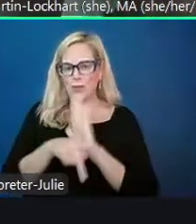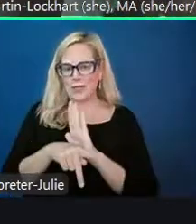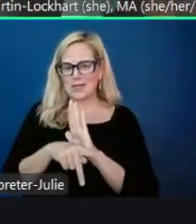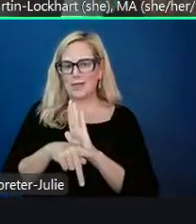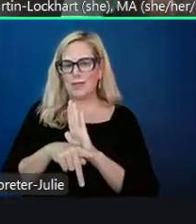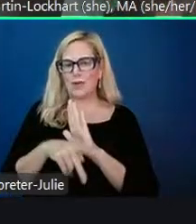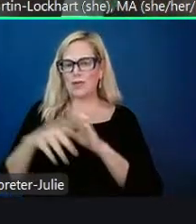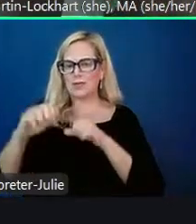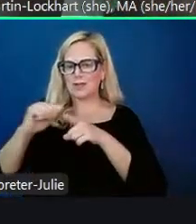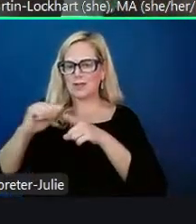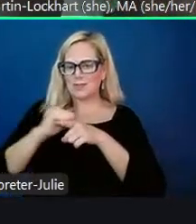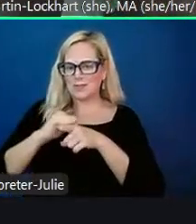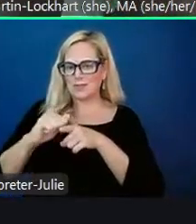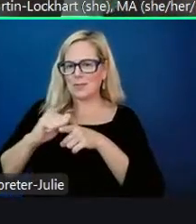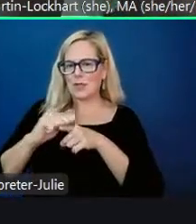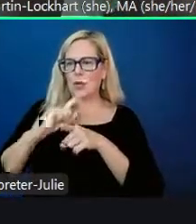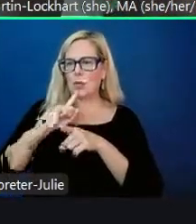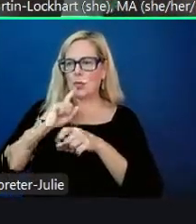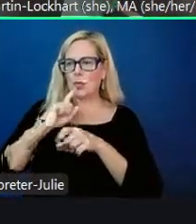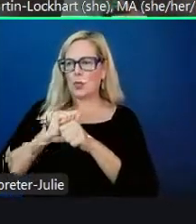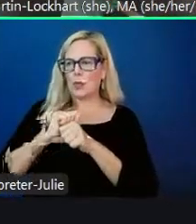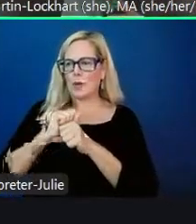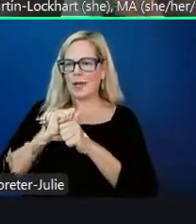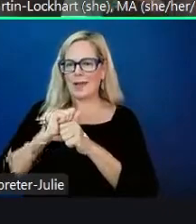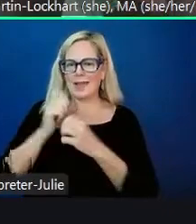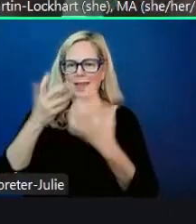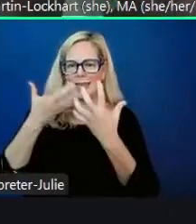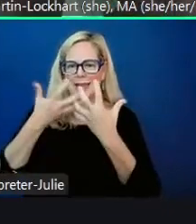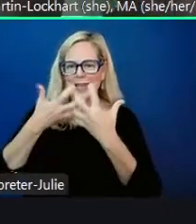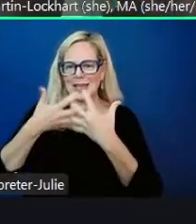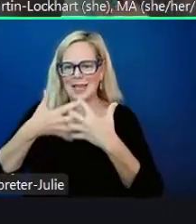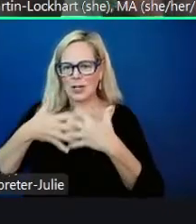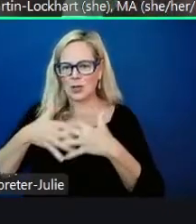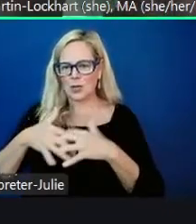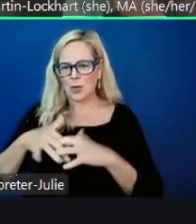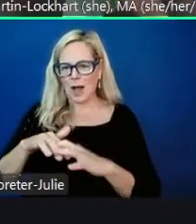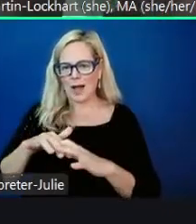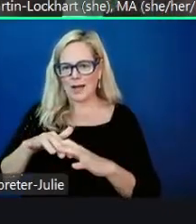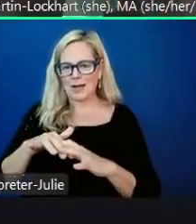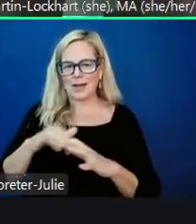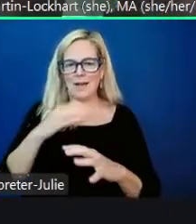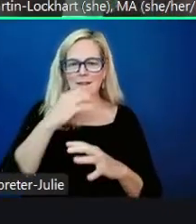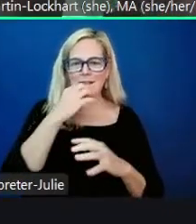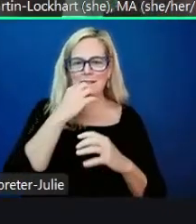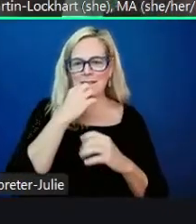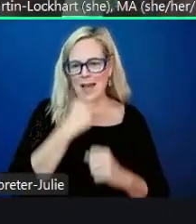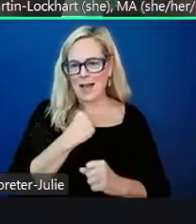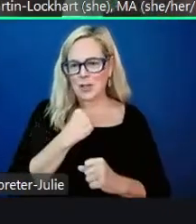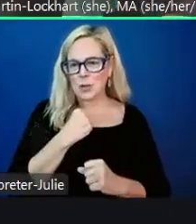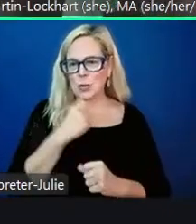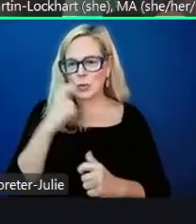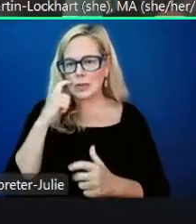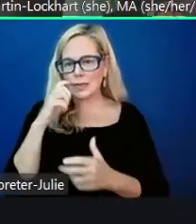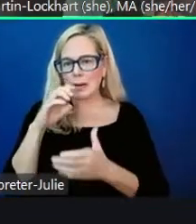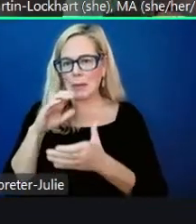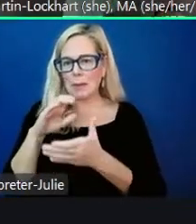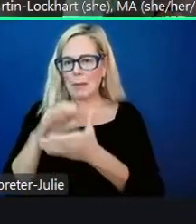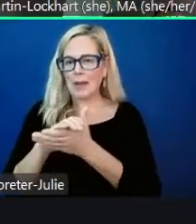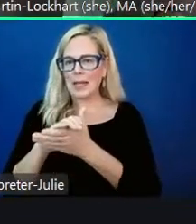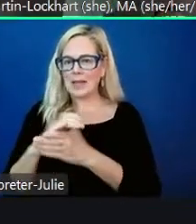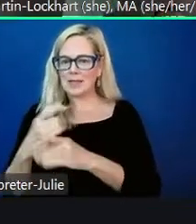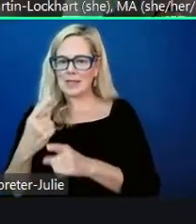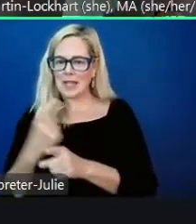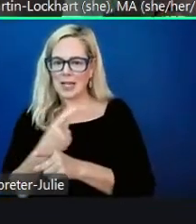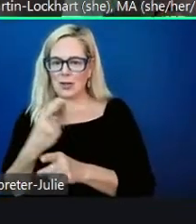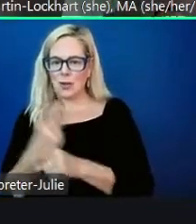intertwine. They constellate into a set of values, beliefs, and norms, fundamental components